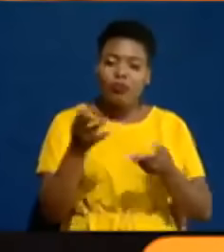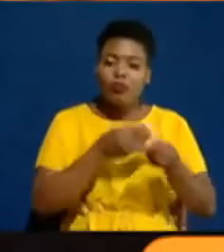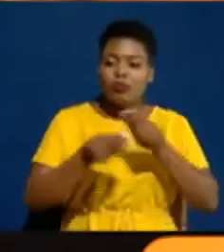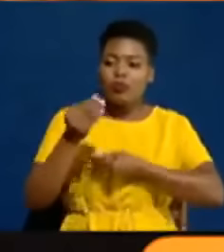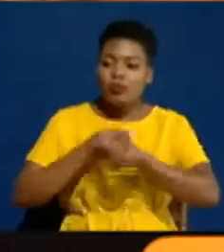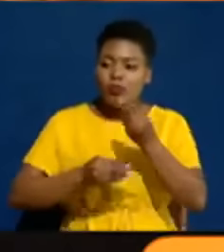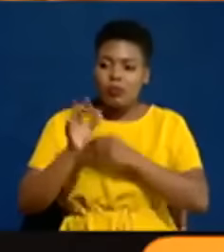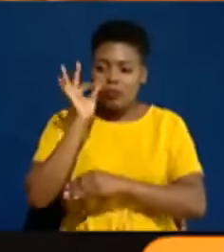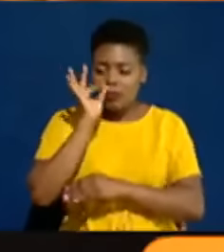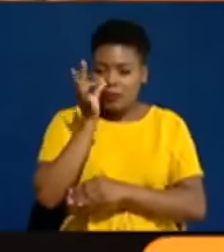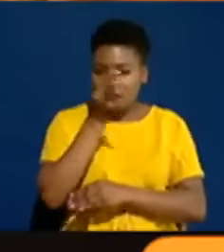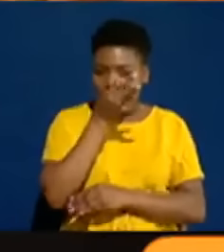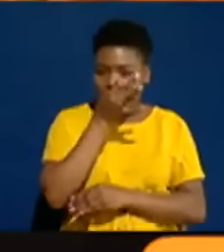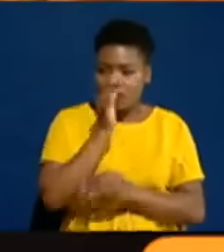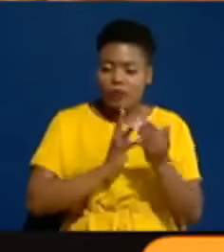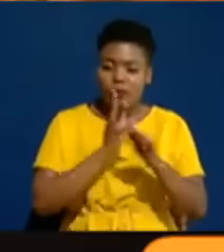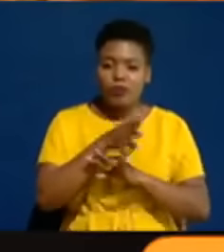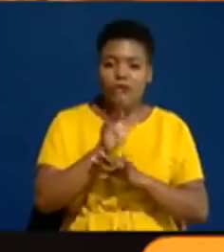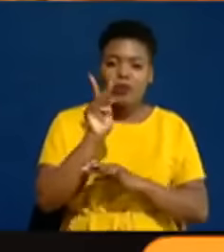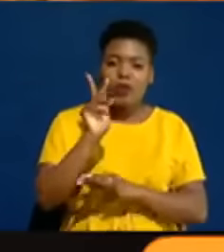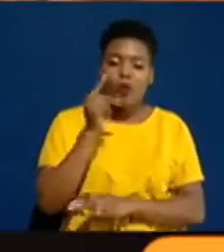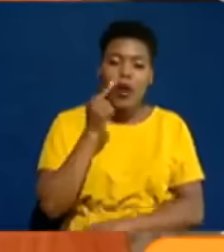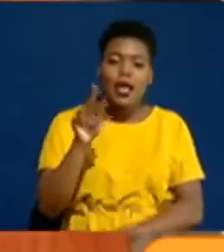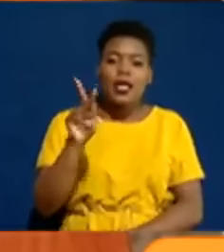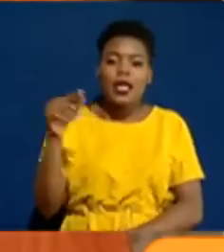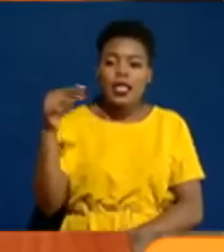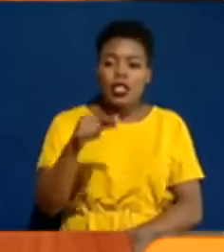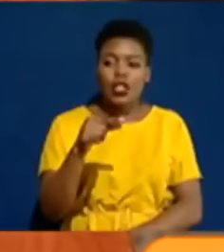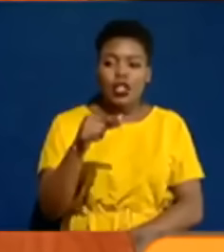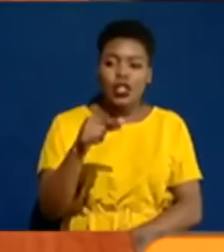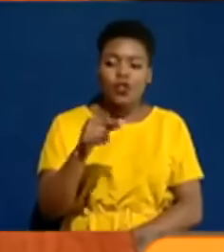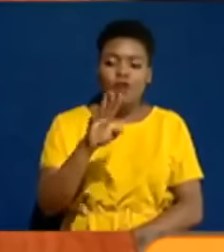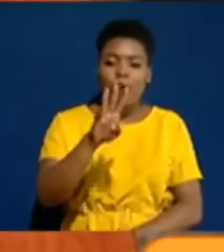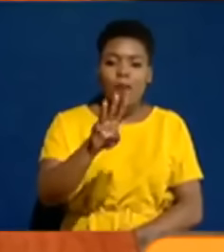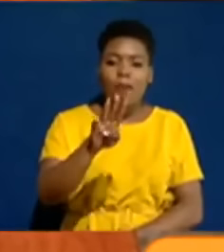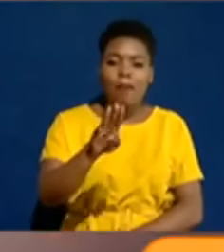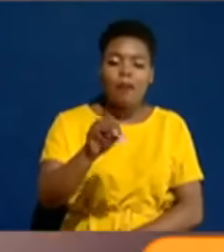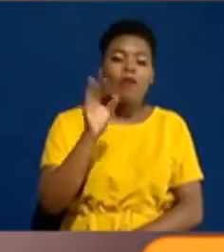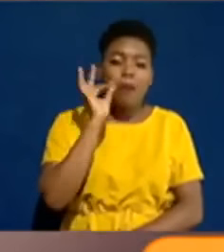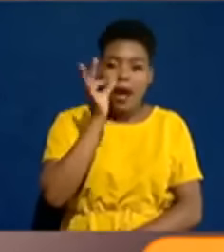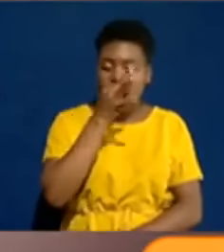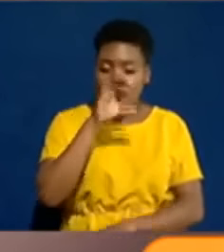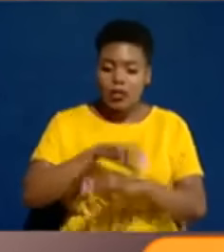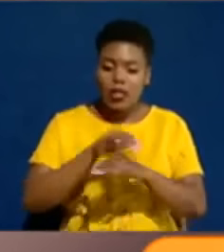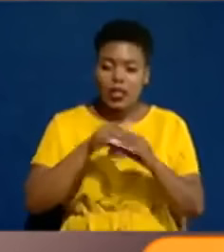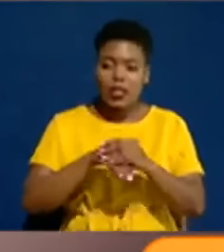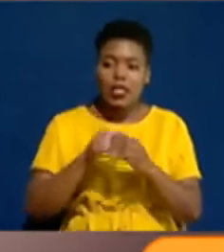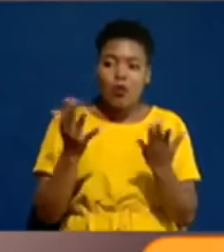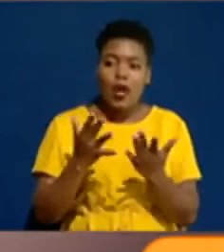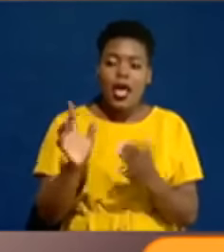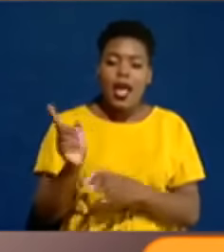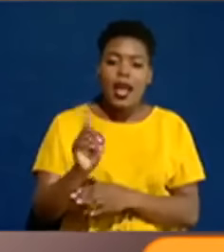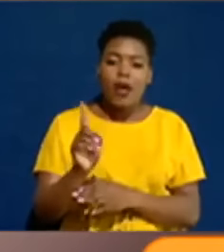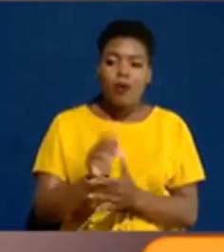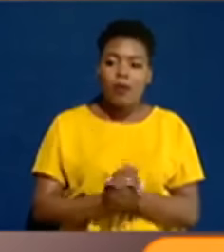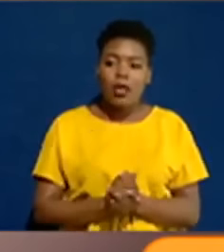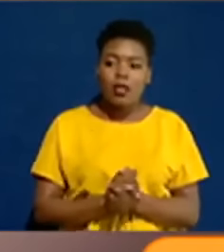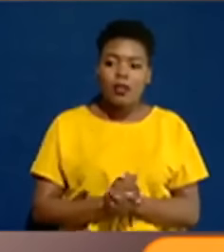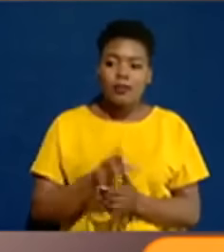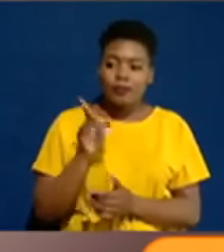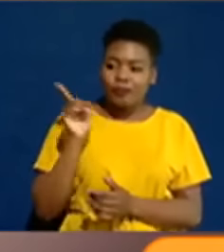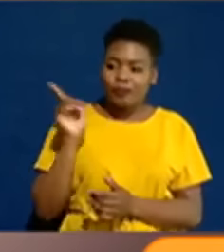trafficking business, where over 100 kilograms of marijuana was seized in Ngara, Nairobi County, Nancy Indoveria Kigunzu, the